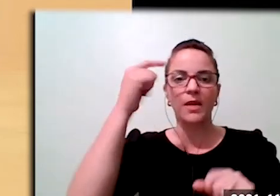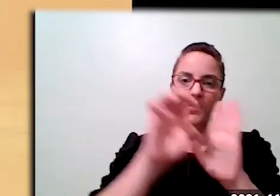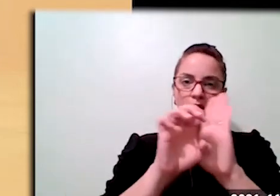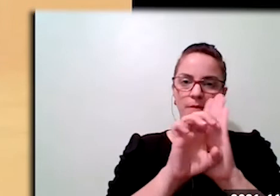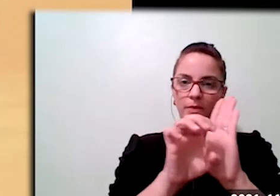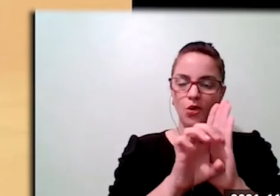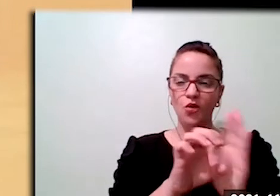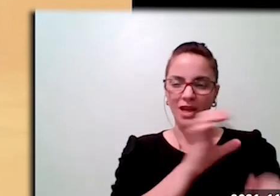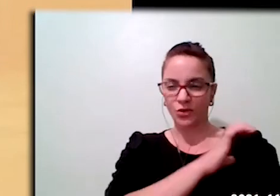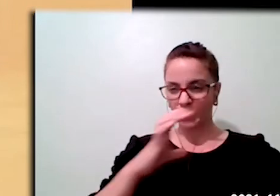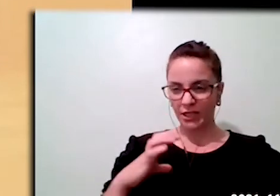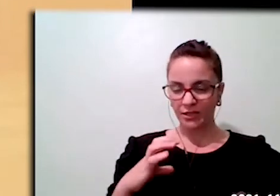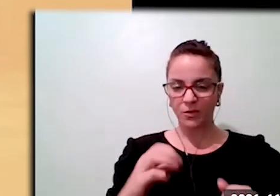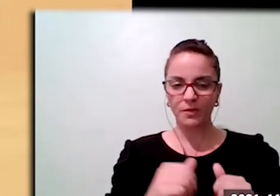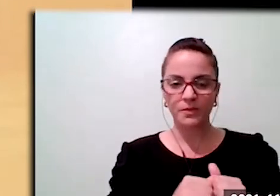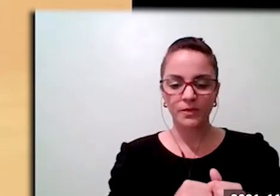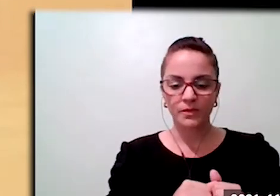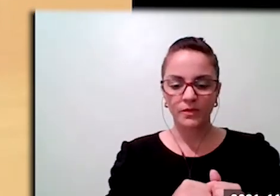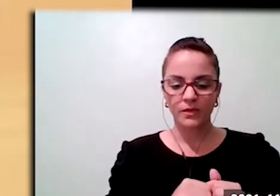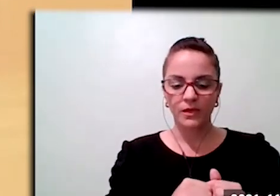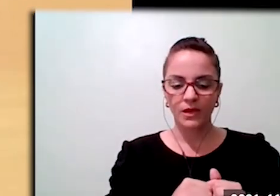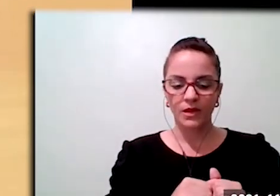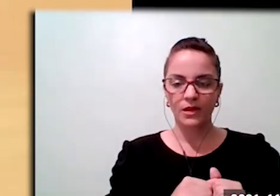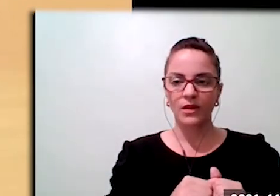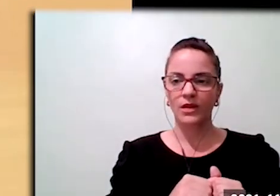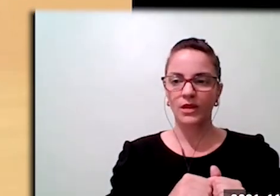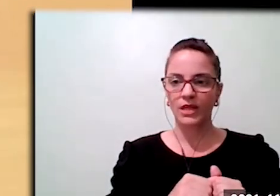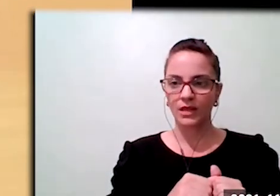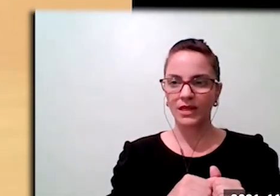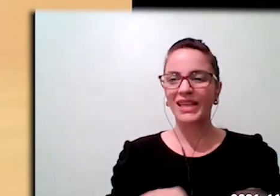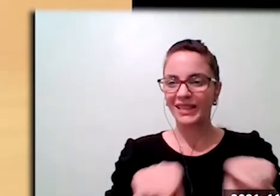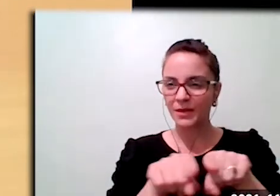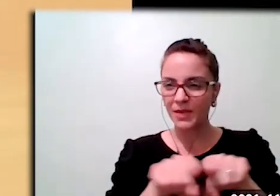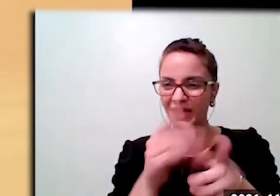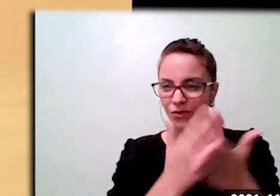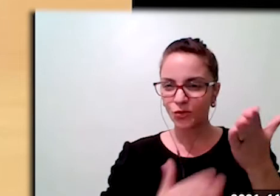Juris database, and the Spanish Archives PARES website.